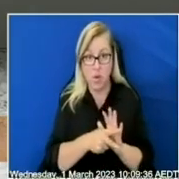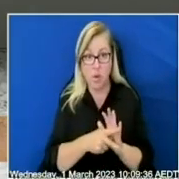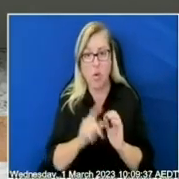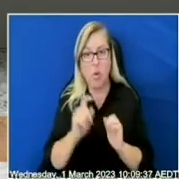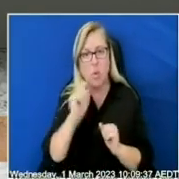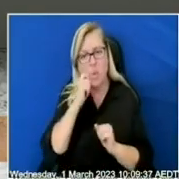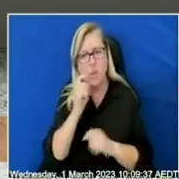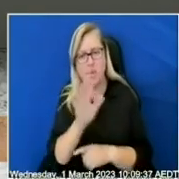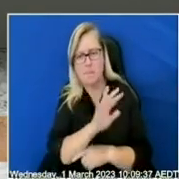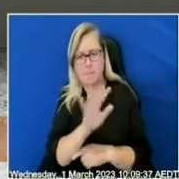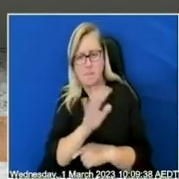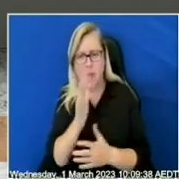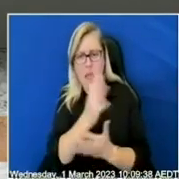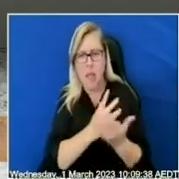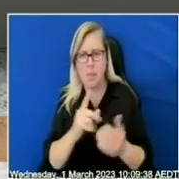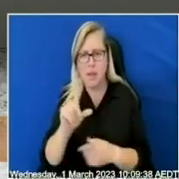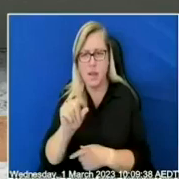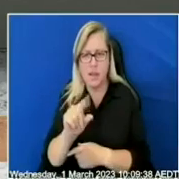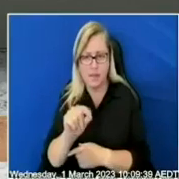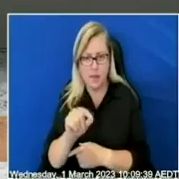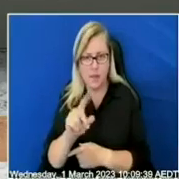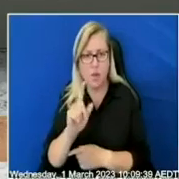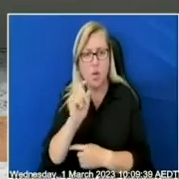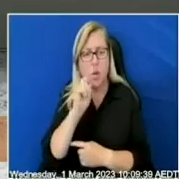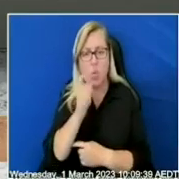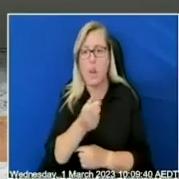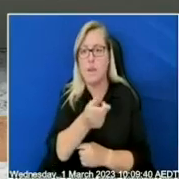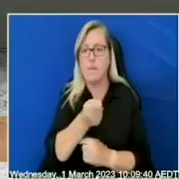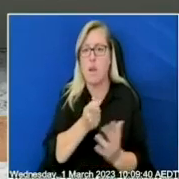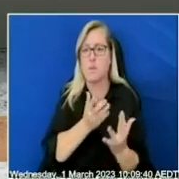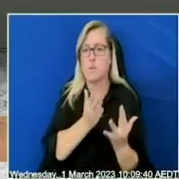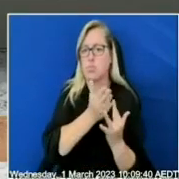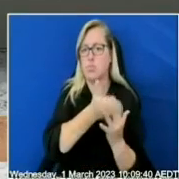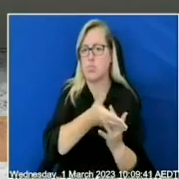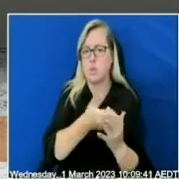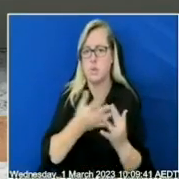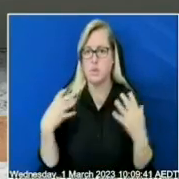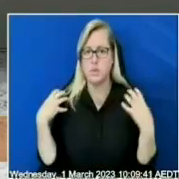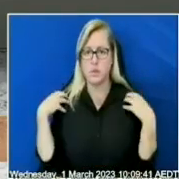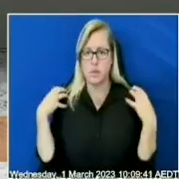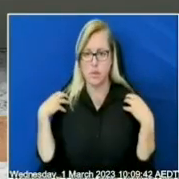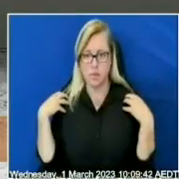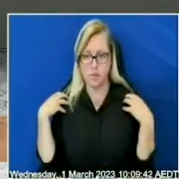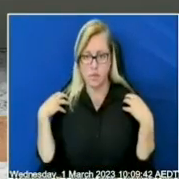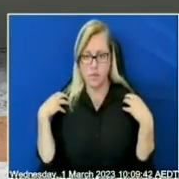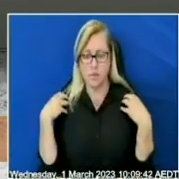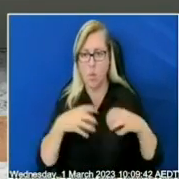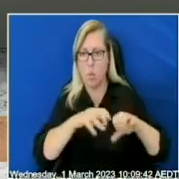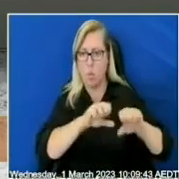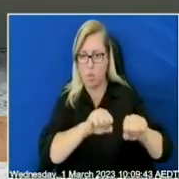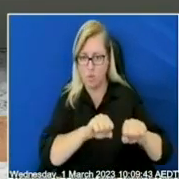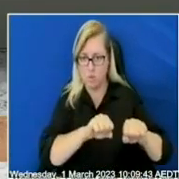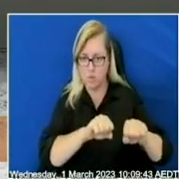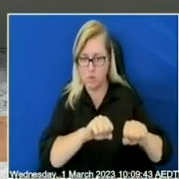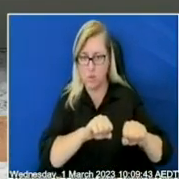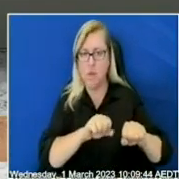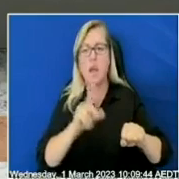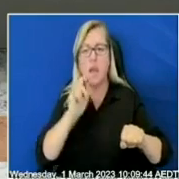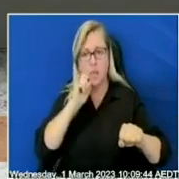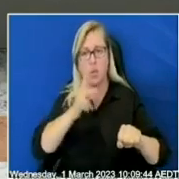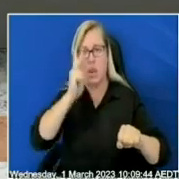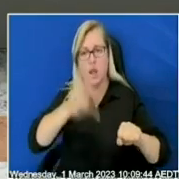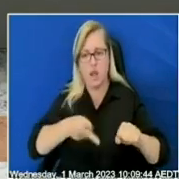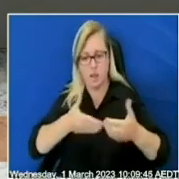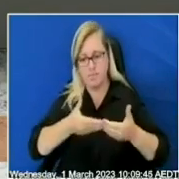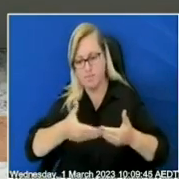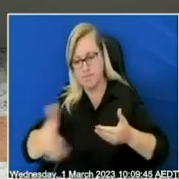the Commission to take a break in the playing of the video, and then we'll resume to finish off the video after the mid-morning break.